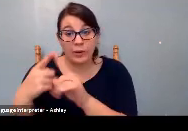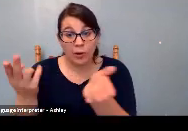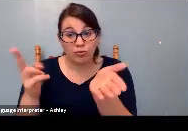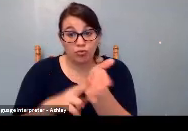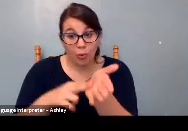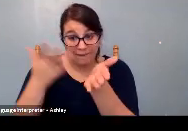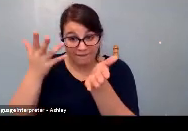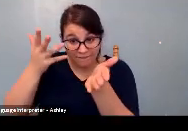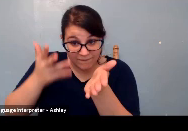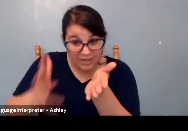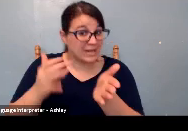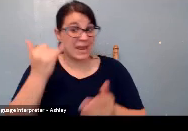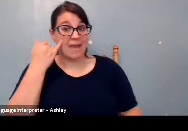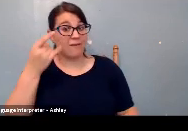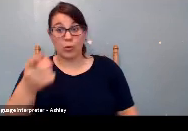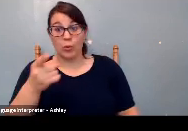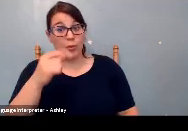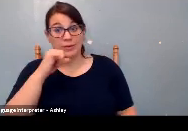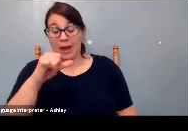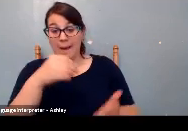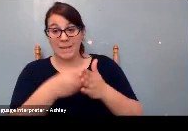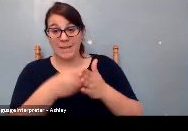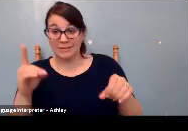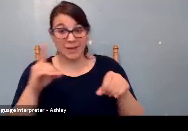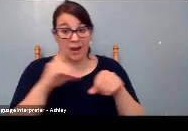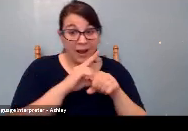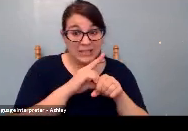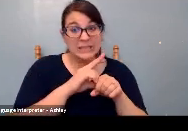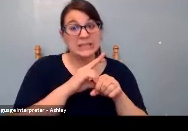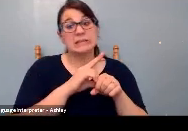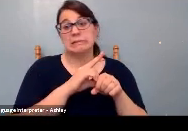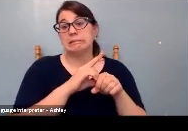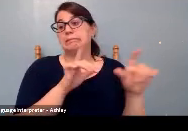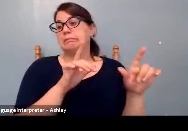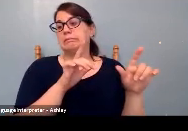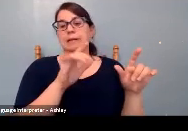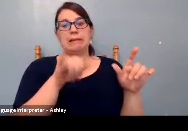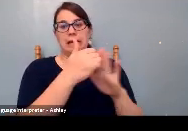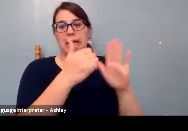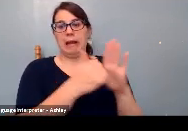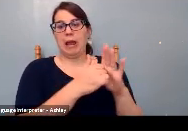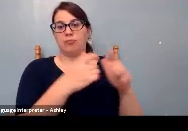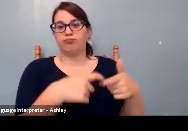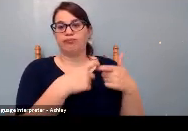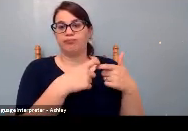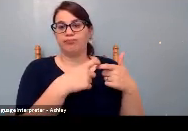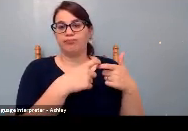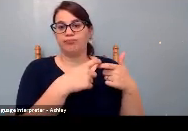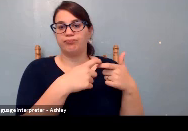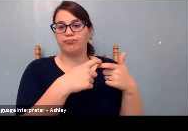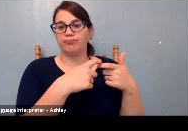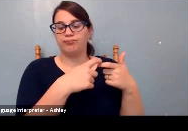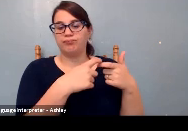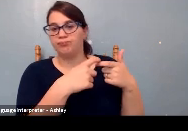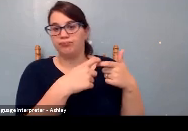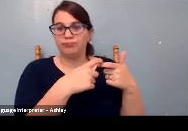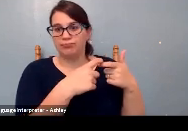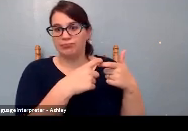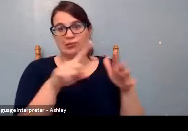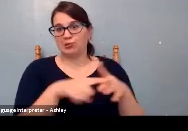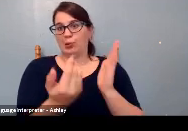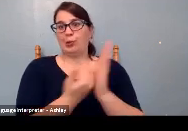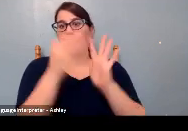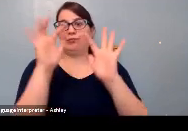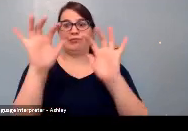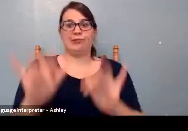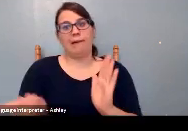eventually the account will go dormant, and then you don't want to have to start the process over again. So as far as who completes